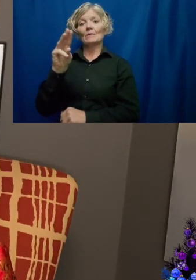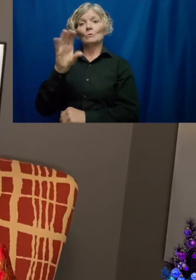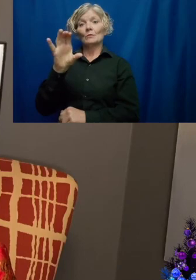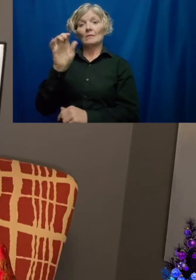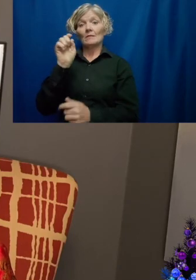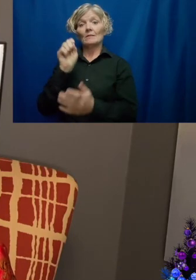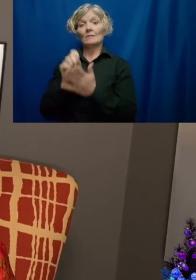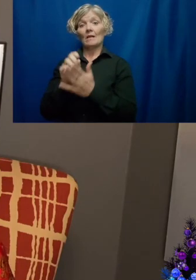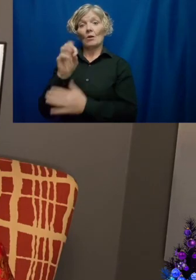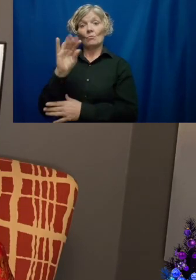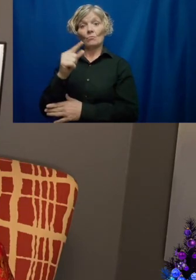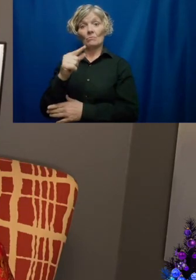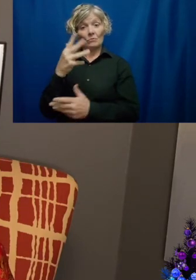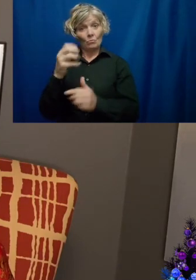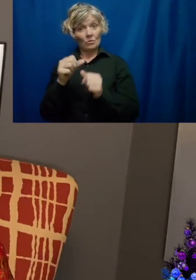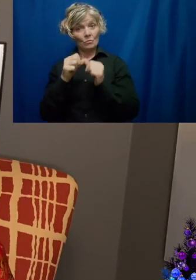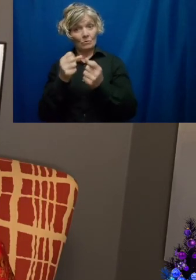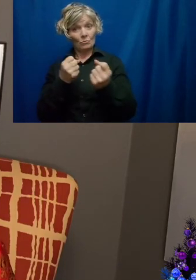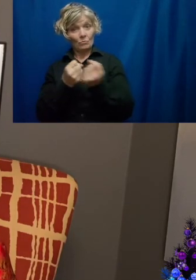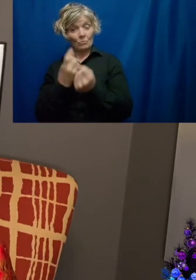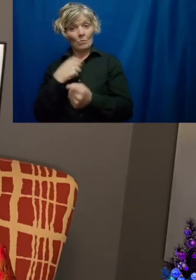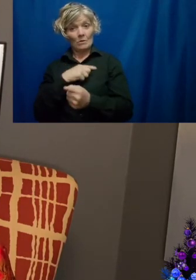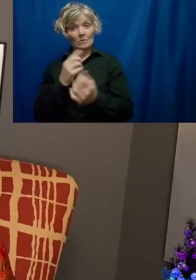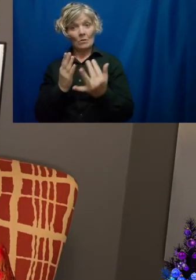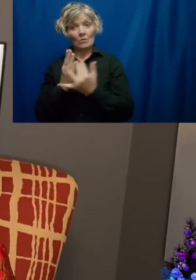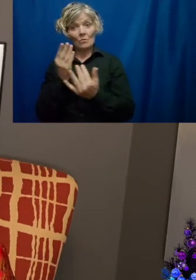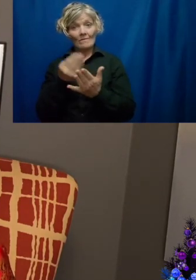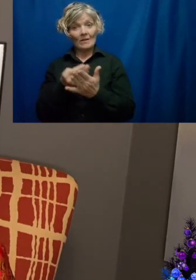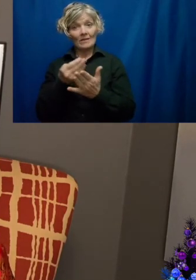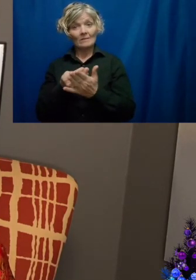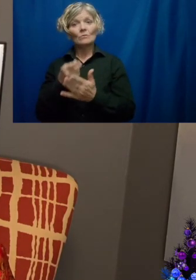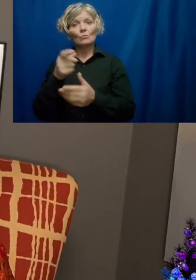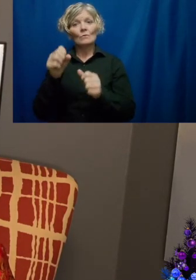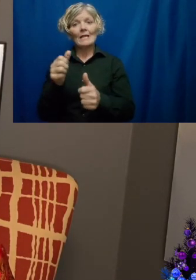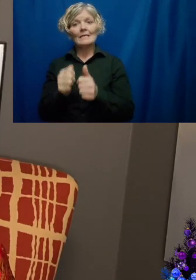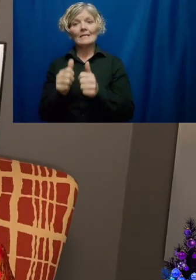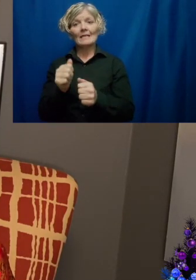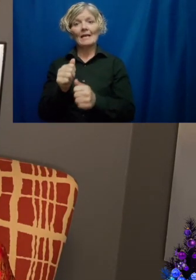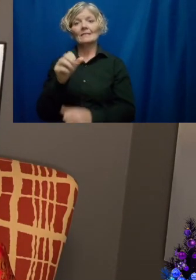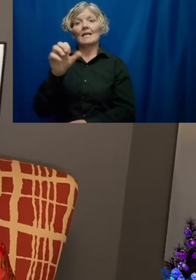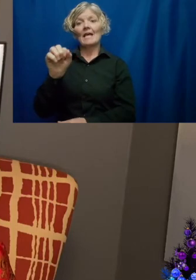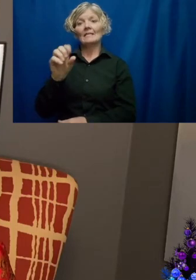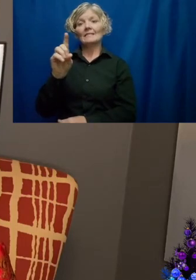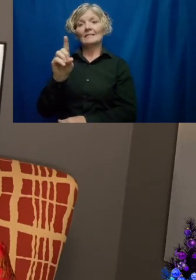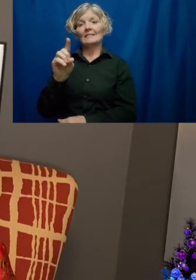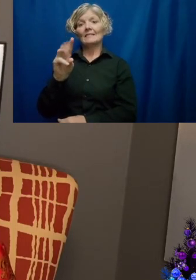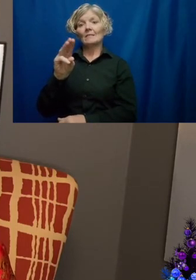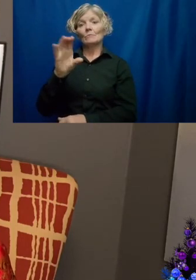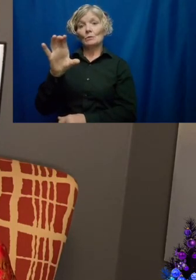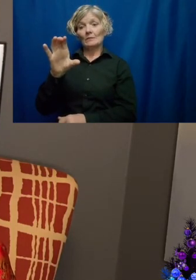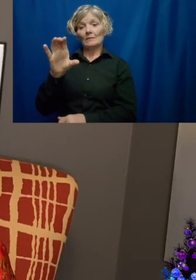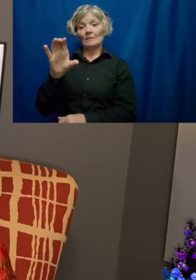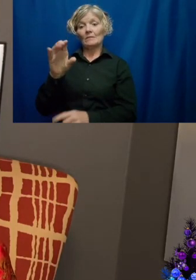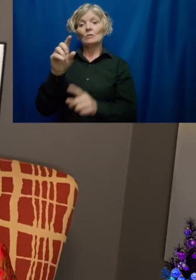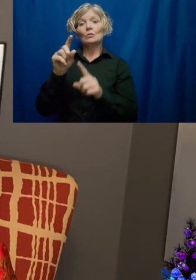membership@sdwc.org. If you're interested in just continuing to support us financially, then you can